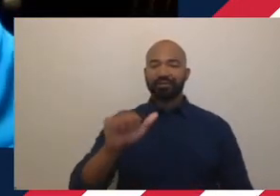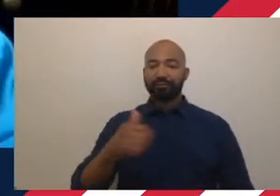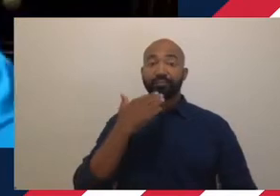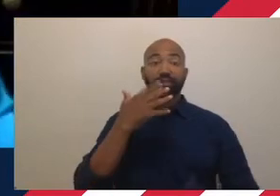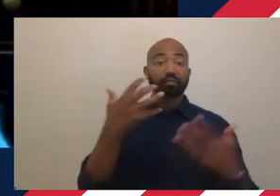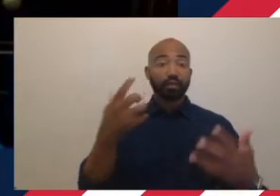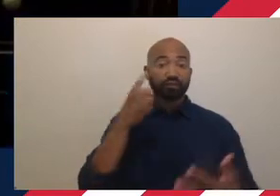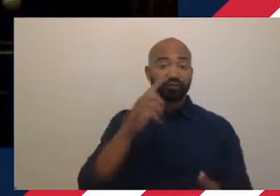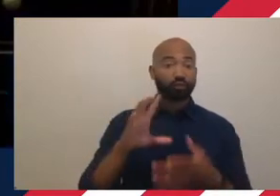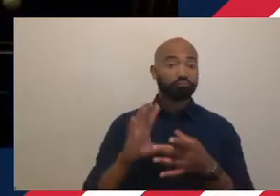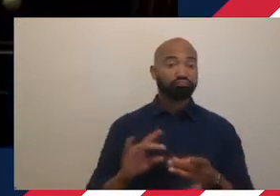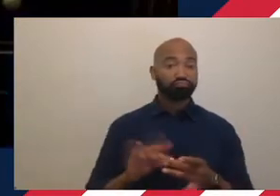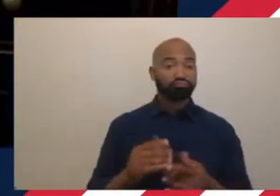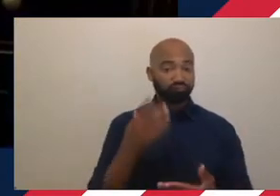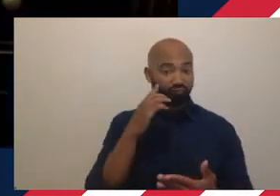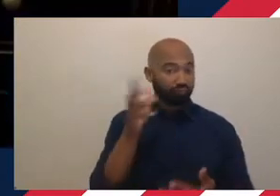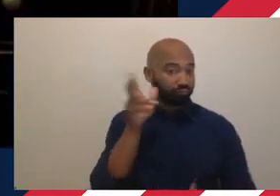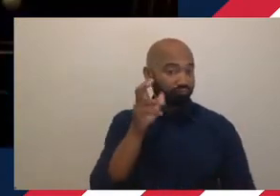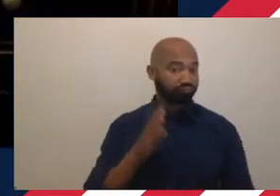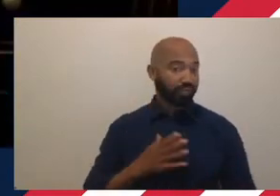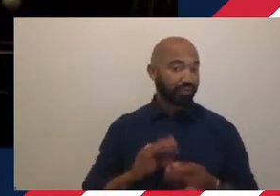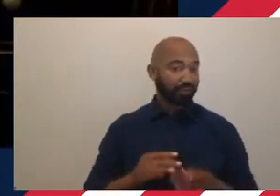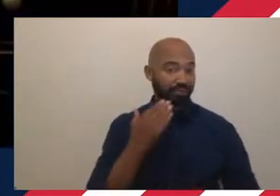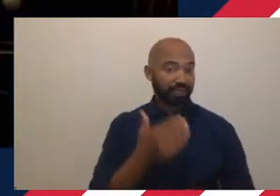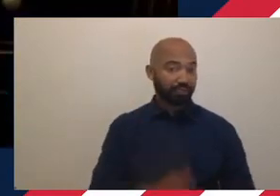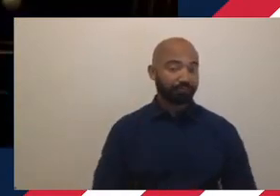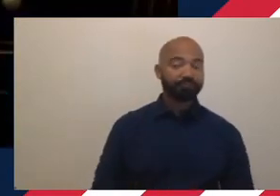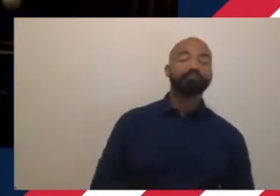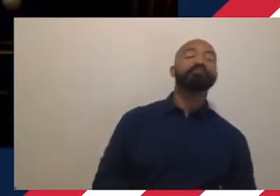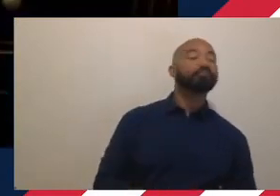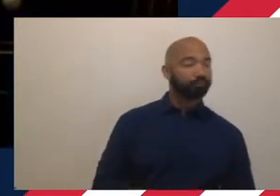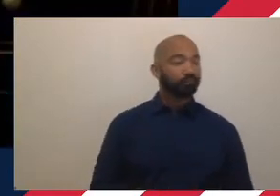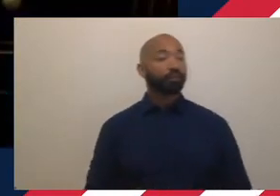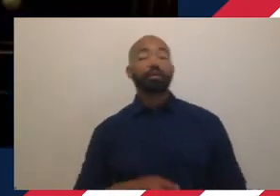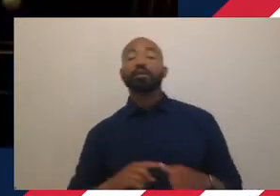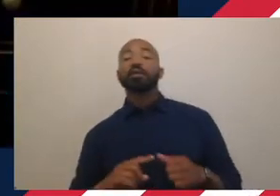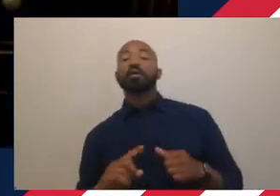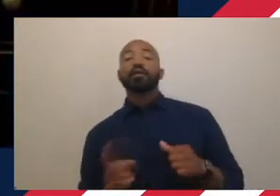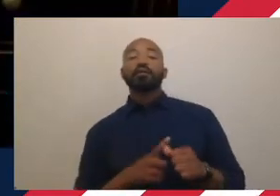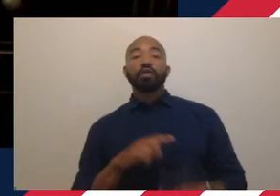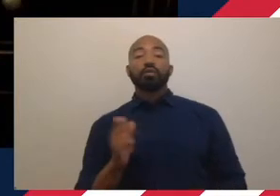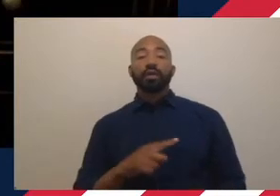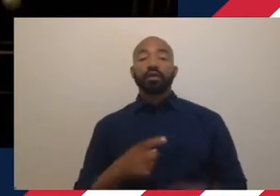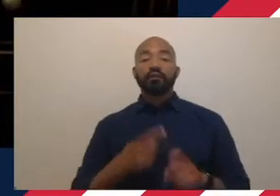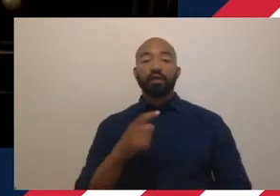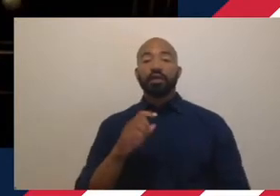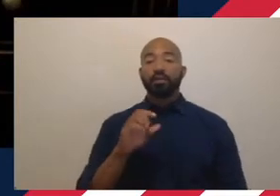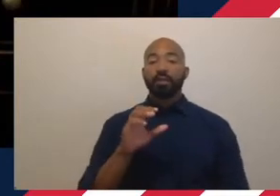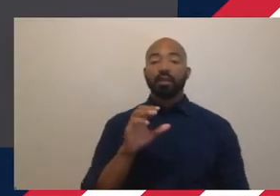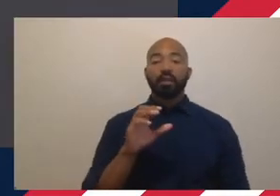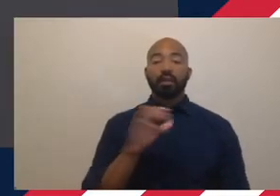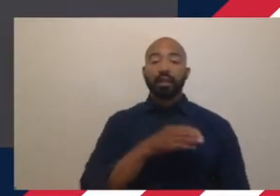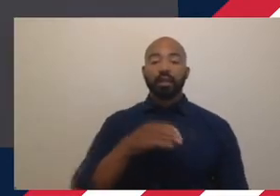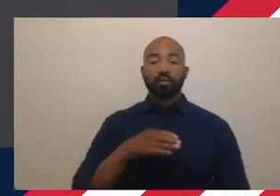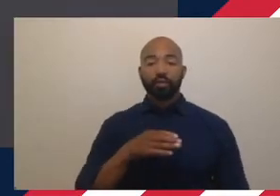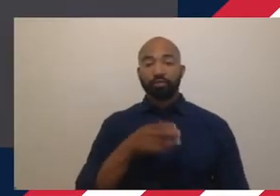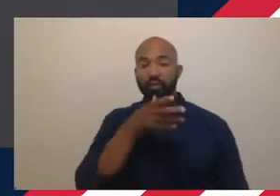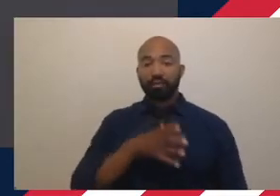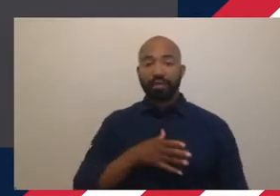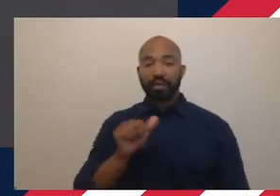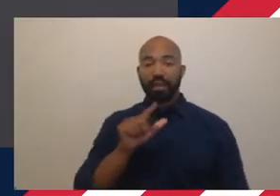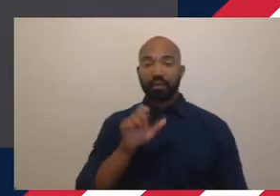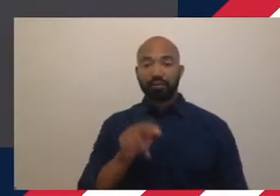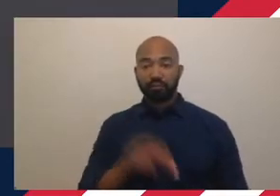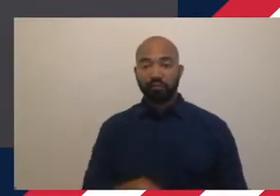Thank you so much, President Nez. Our first question is from Congresswoman Howland. Thank